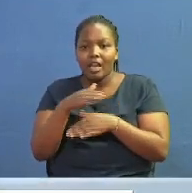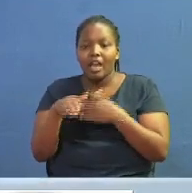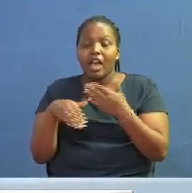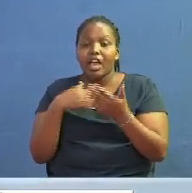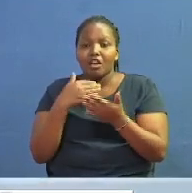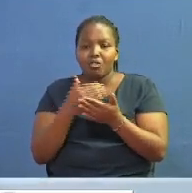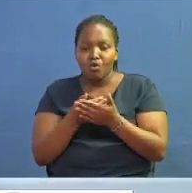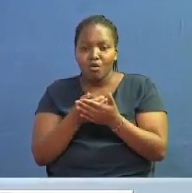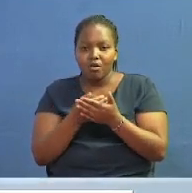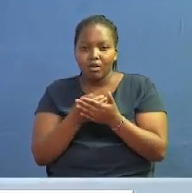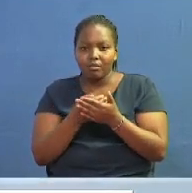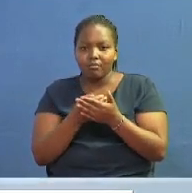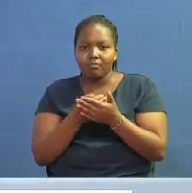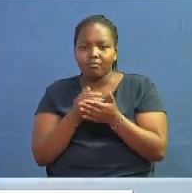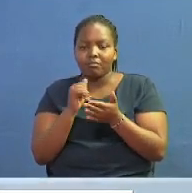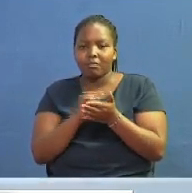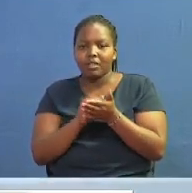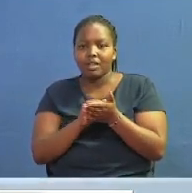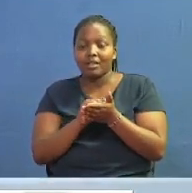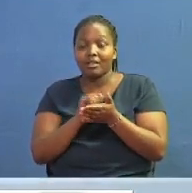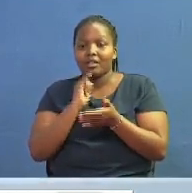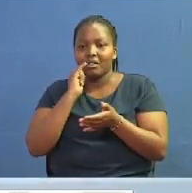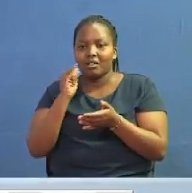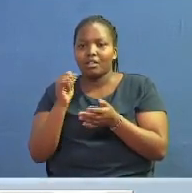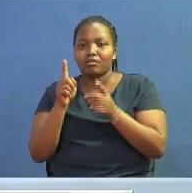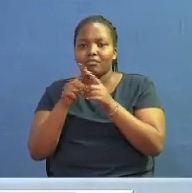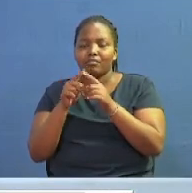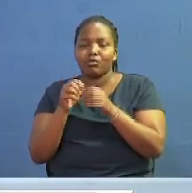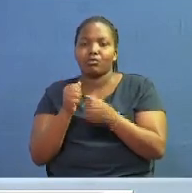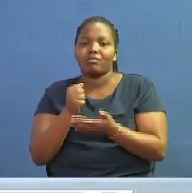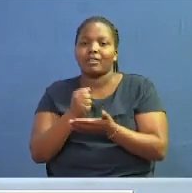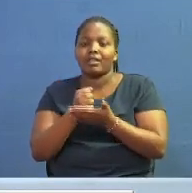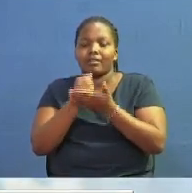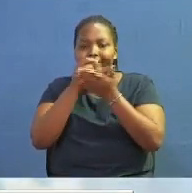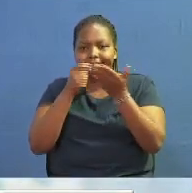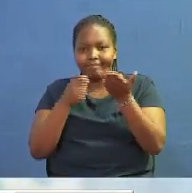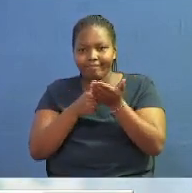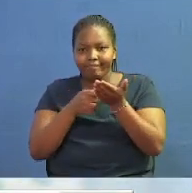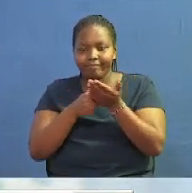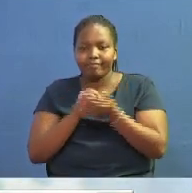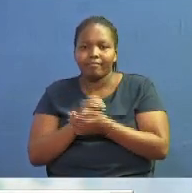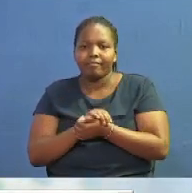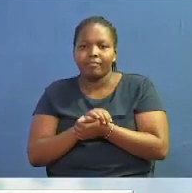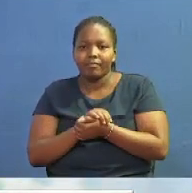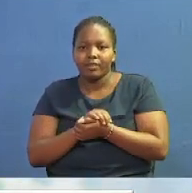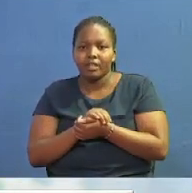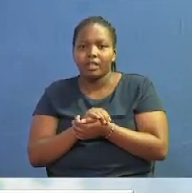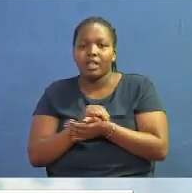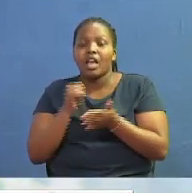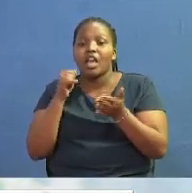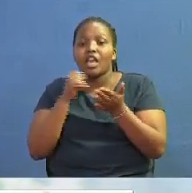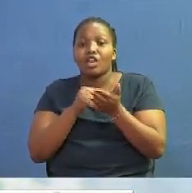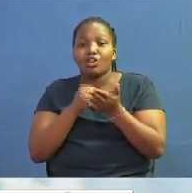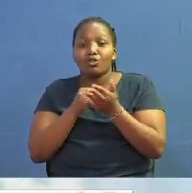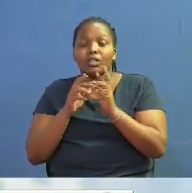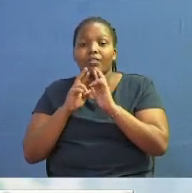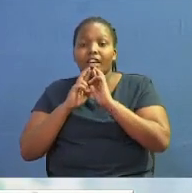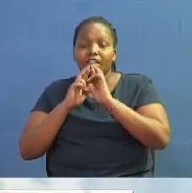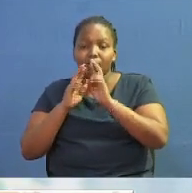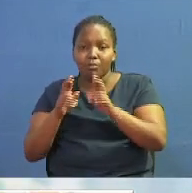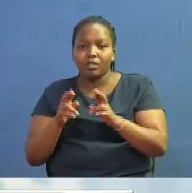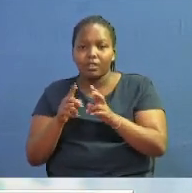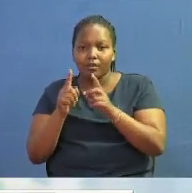to assistive technologies. Assistive technology and the advent of technology that is inclusive and responsive to the needs of persons